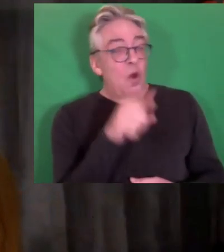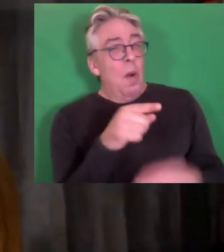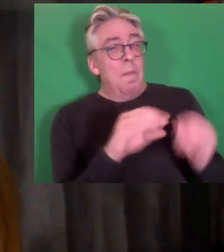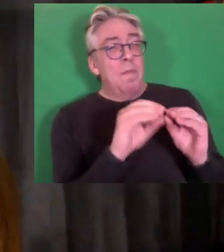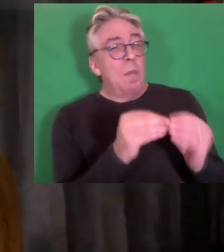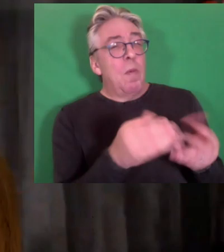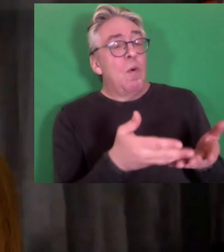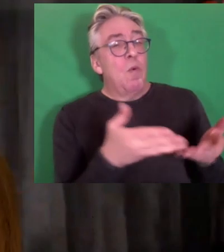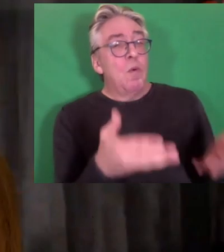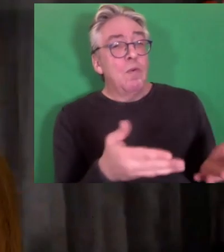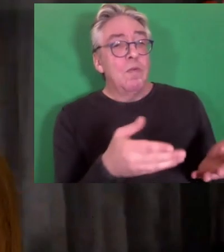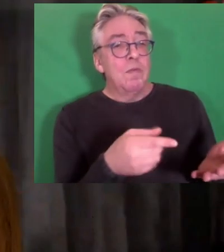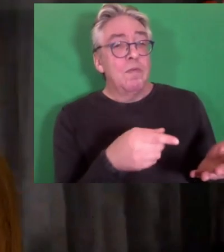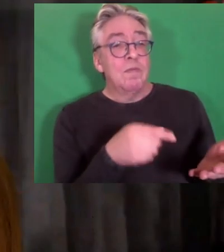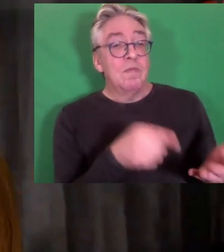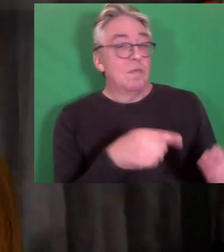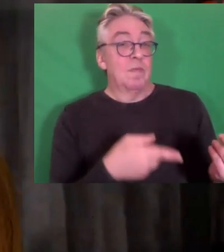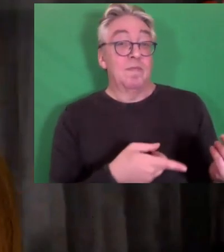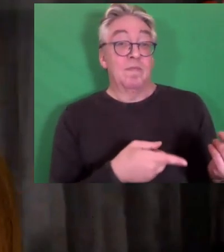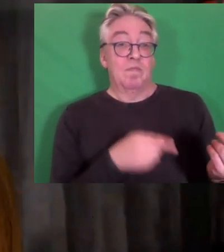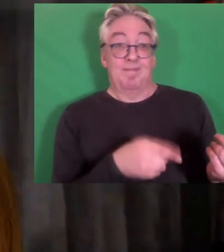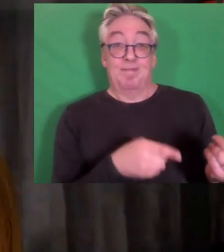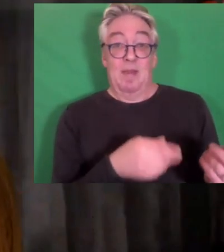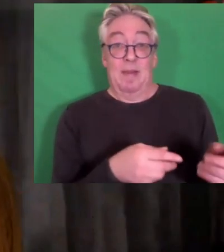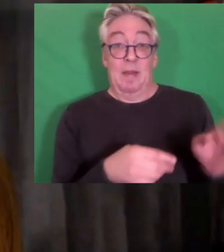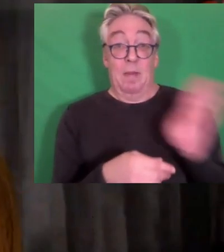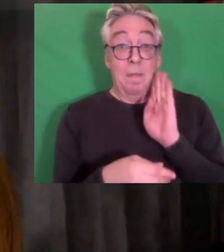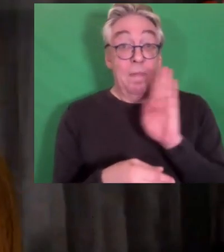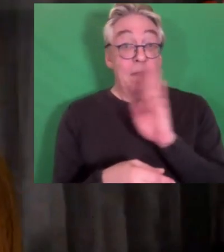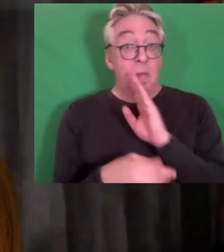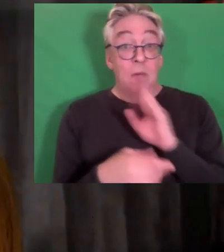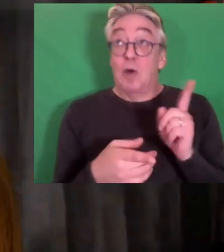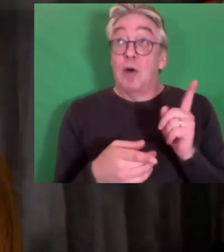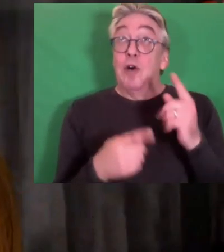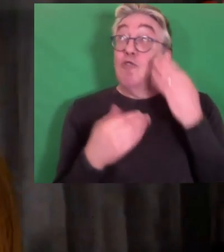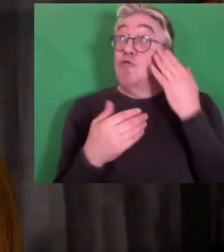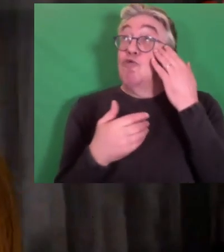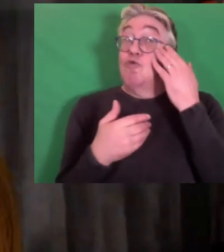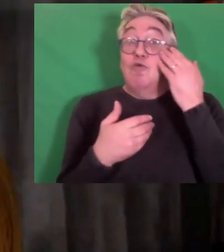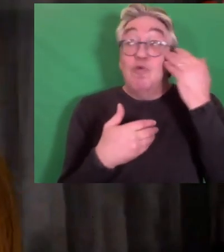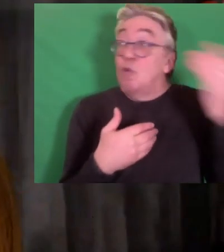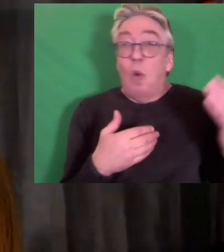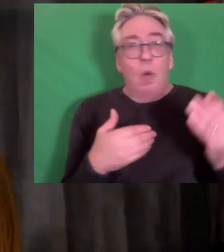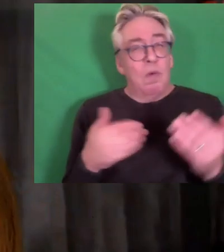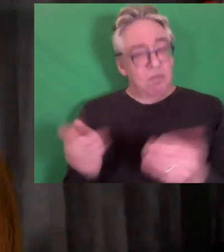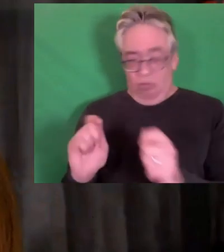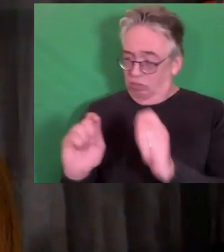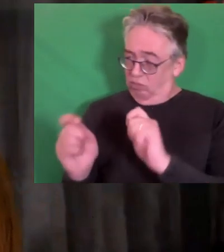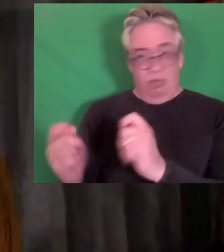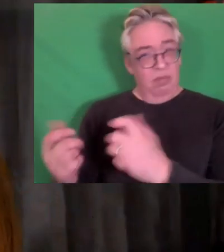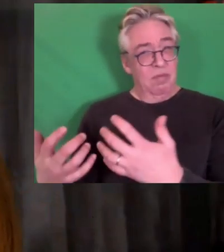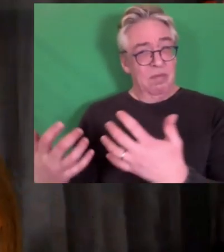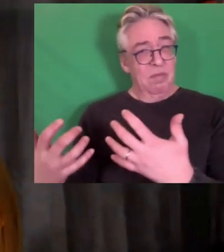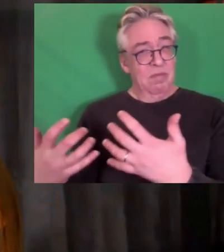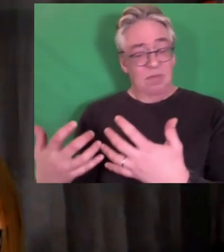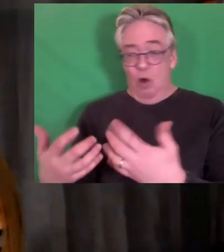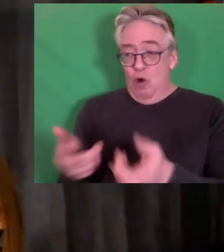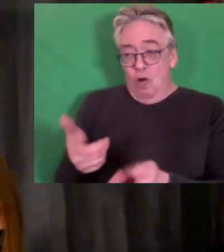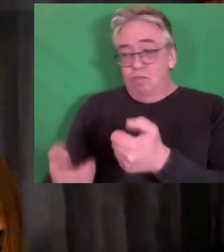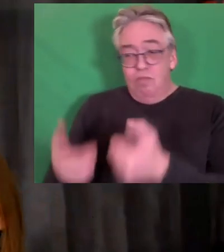away, basically, because she had no idea that it could be that cheap for that kind of disability. Of course, there are also